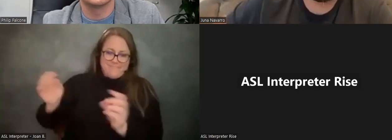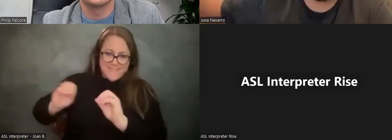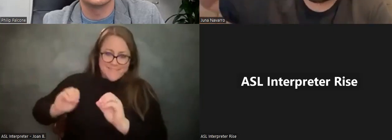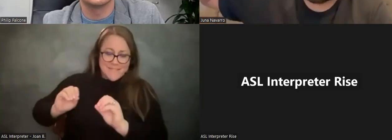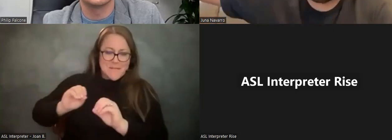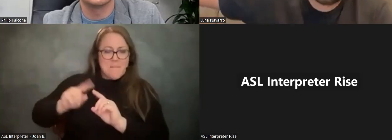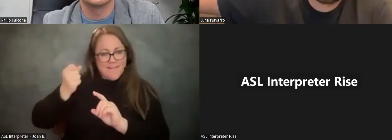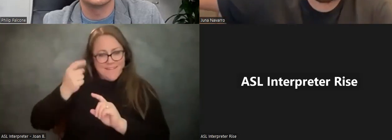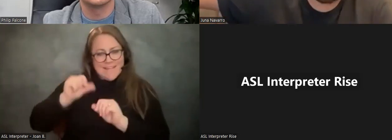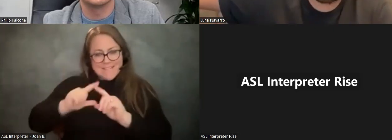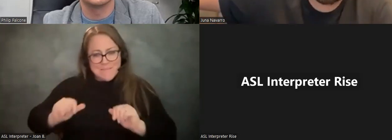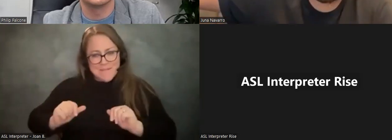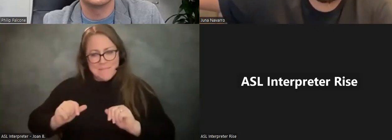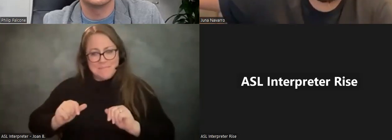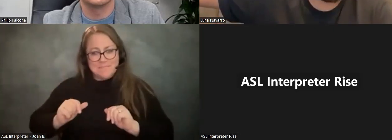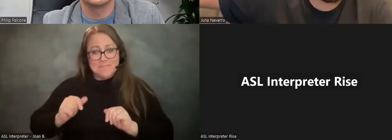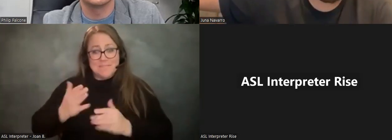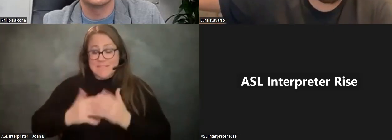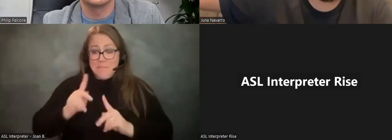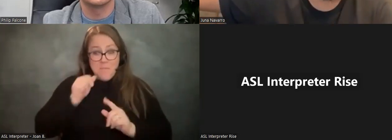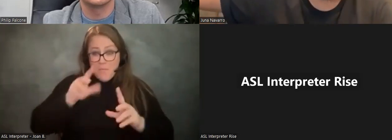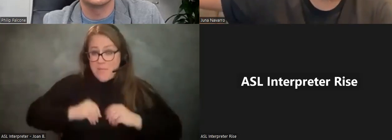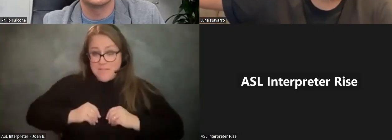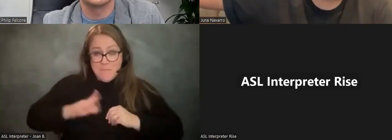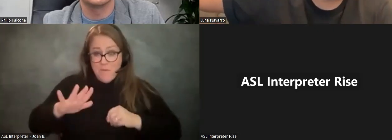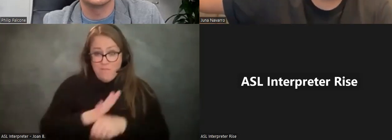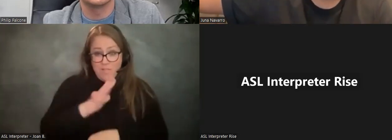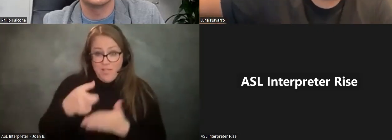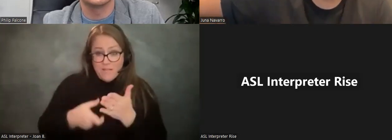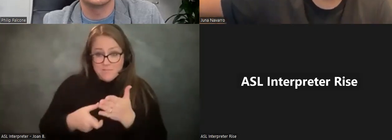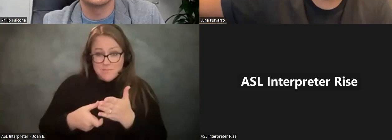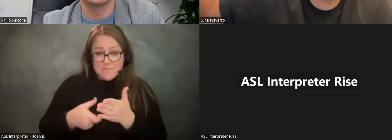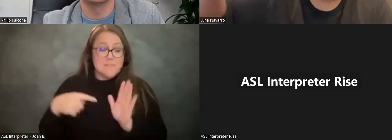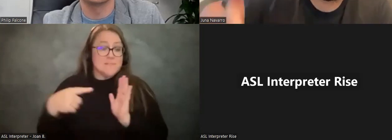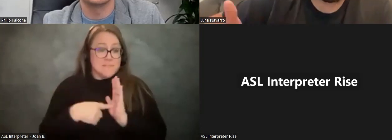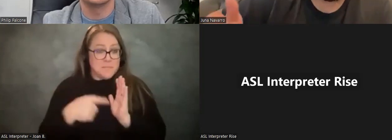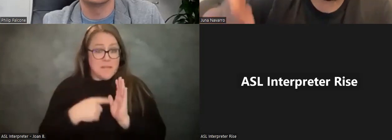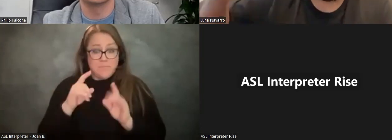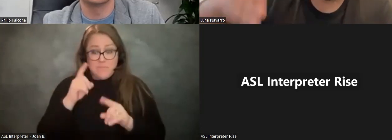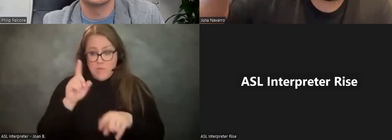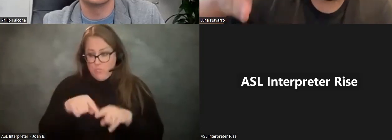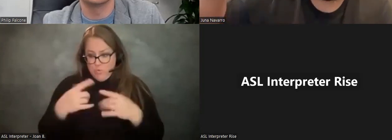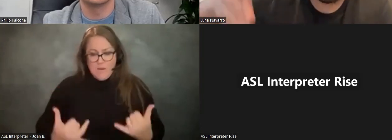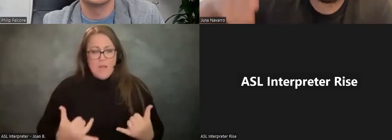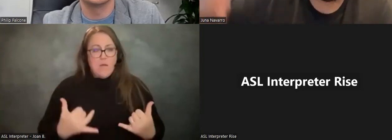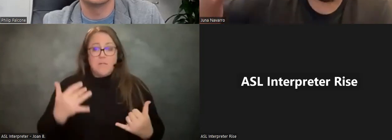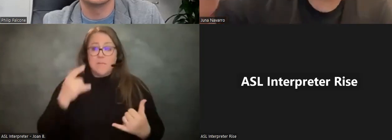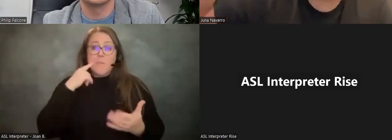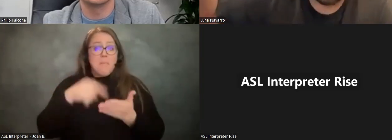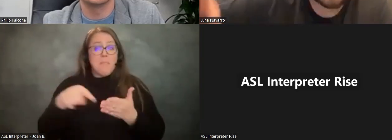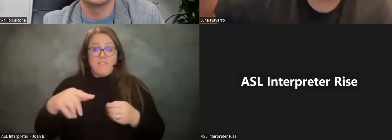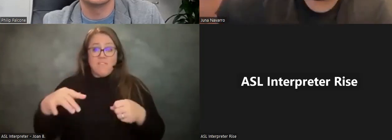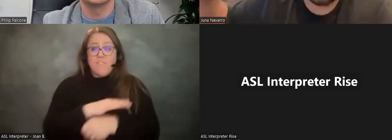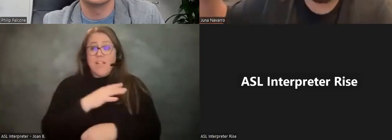time, not everyone's going to accept your full costs. And there's going to be times where even to this day, like you'll probably only get paid your full costs